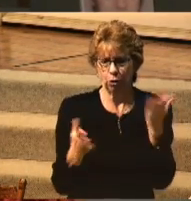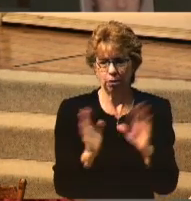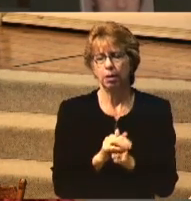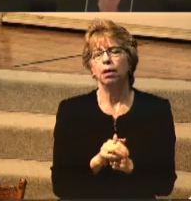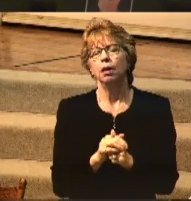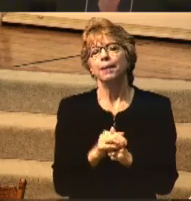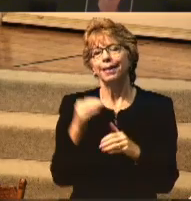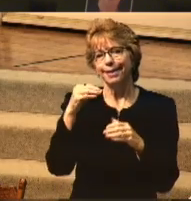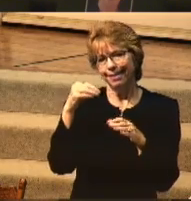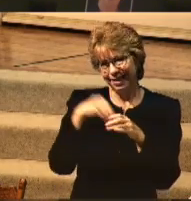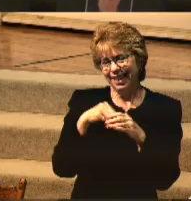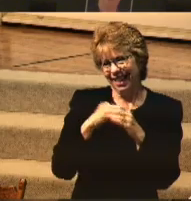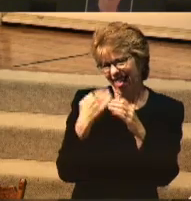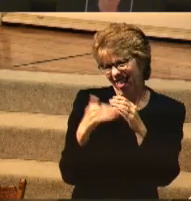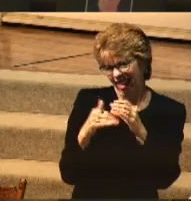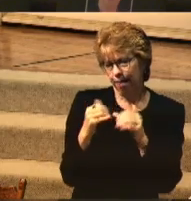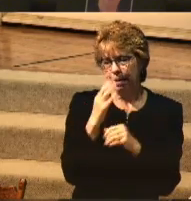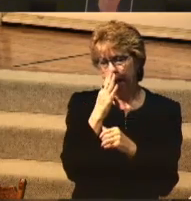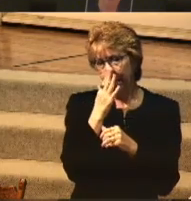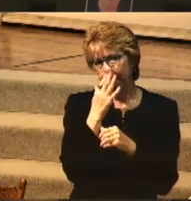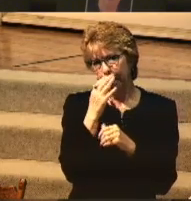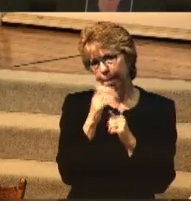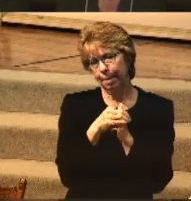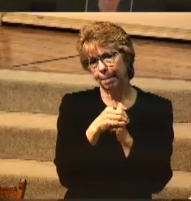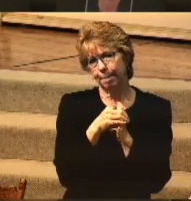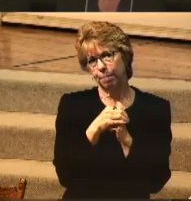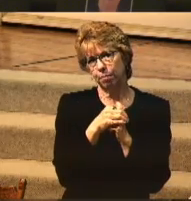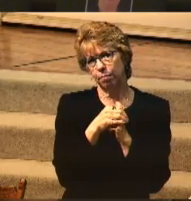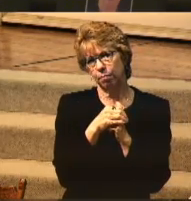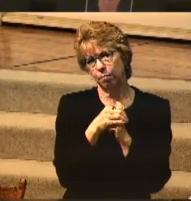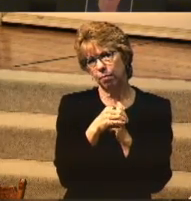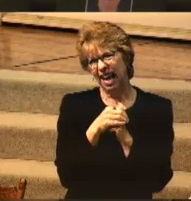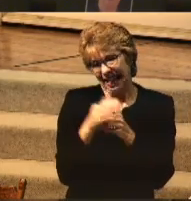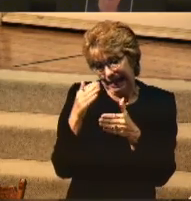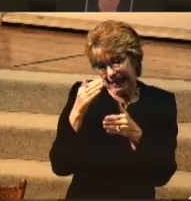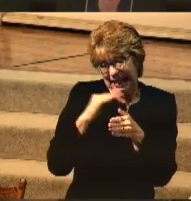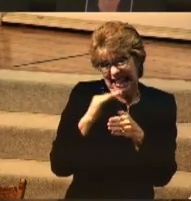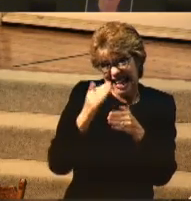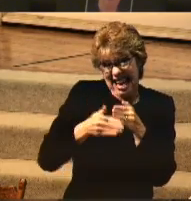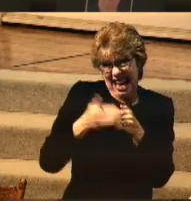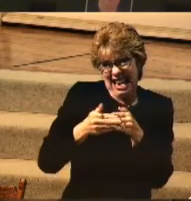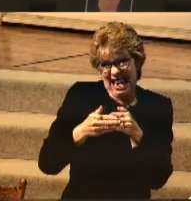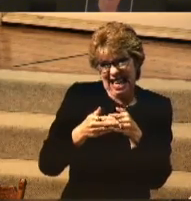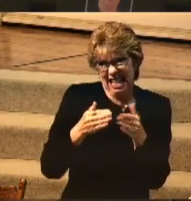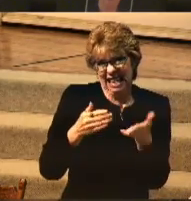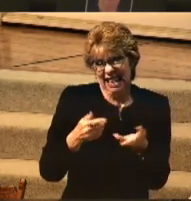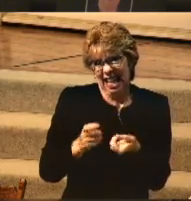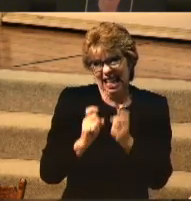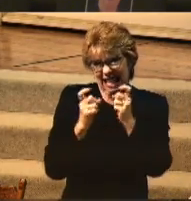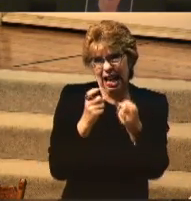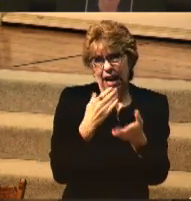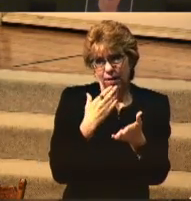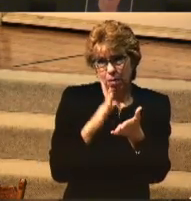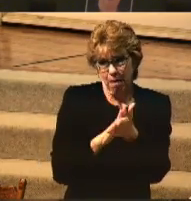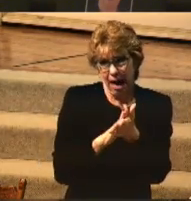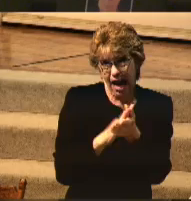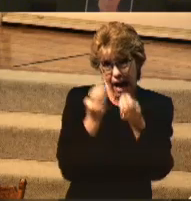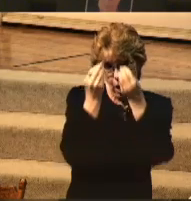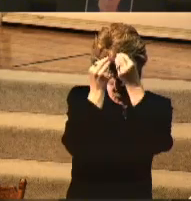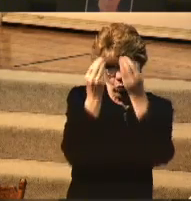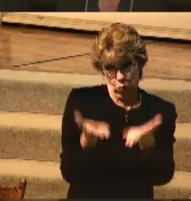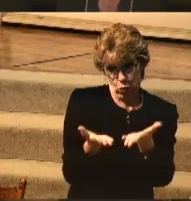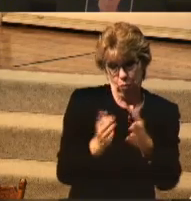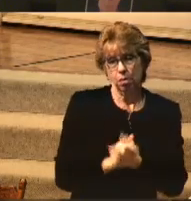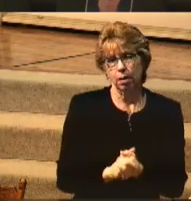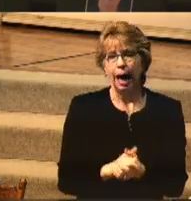But in there, I do give some, toward the end, I give a little bit of bad news. I give my opinion